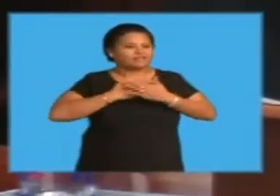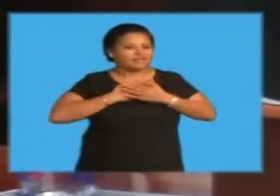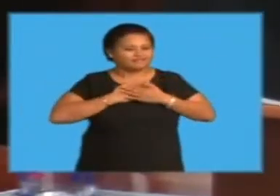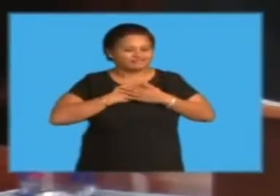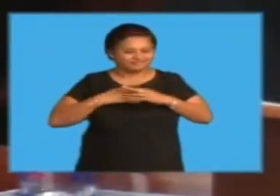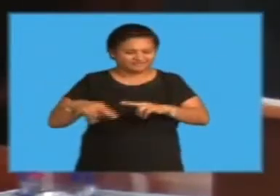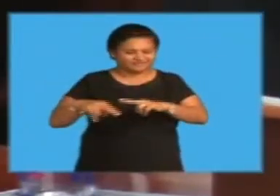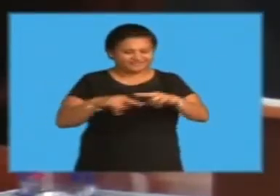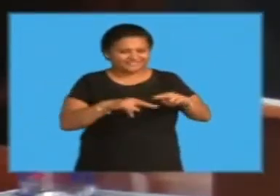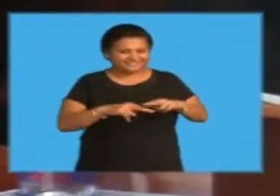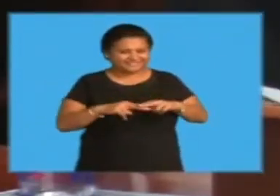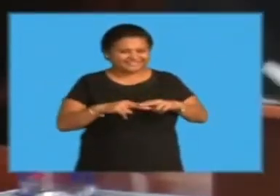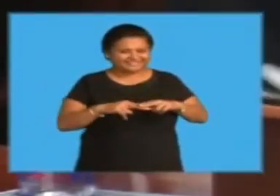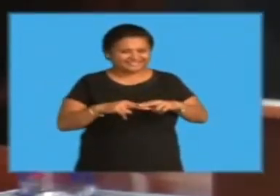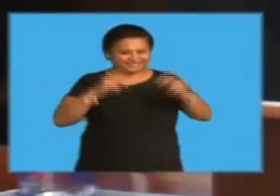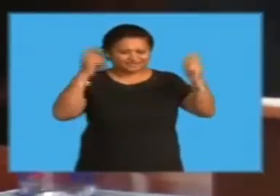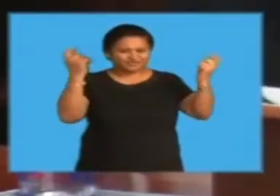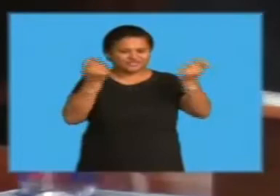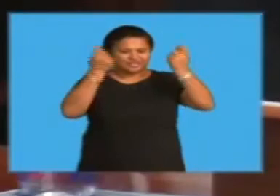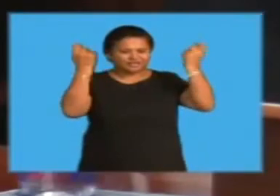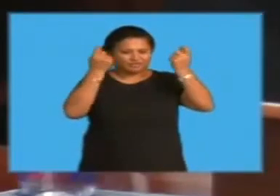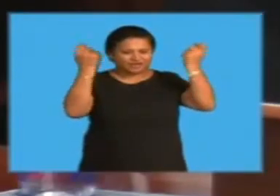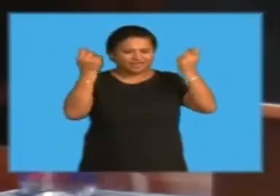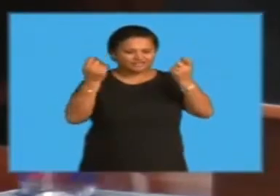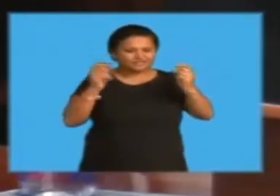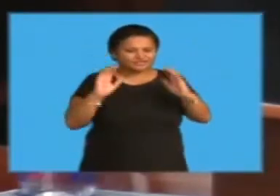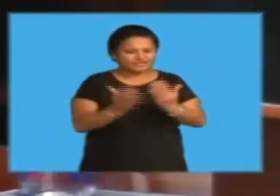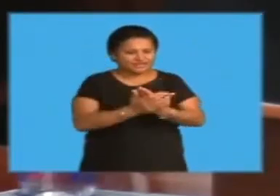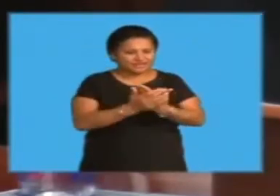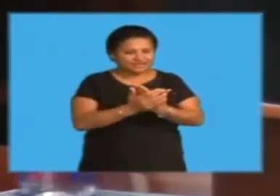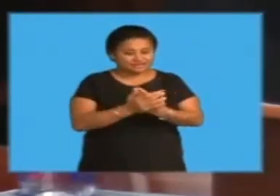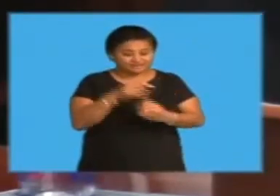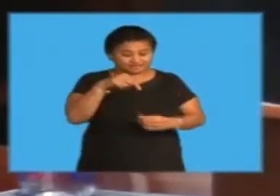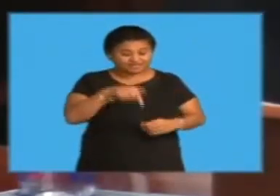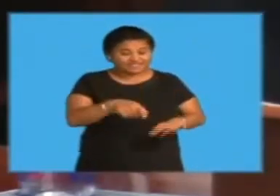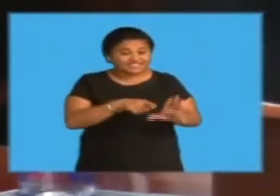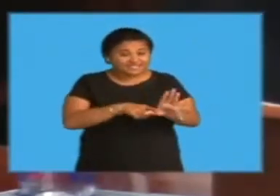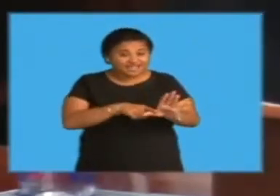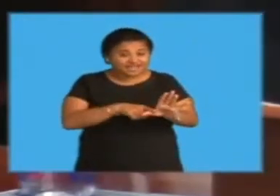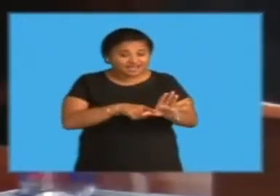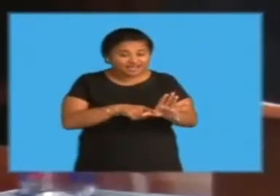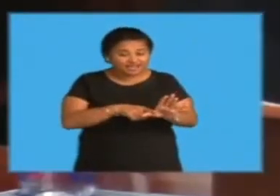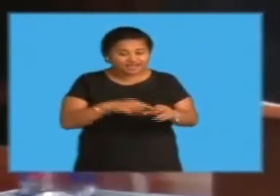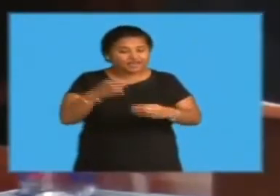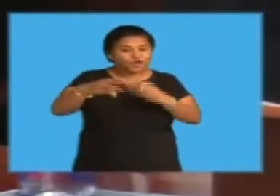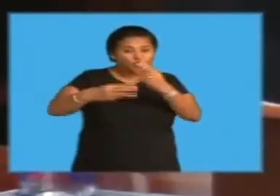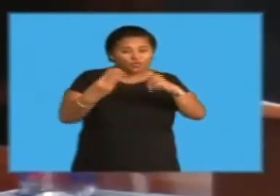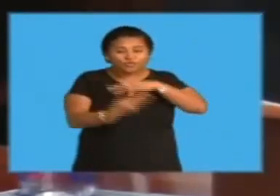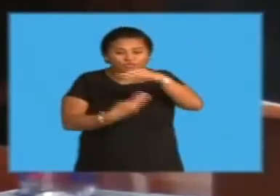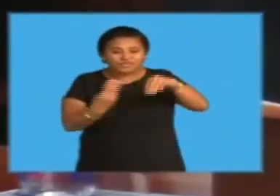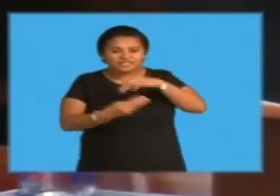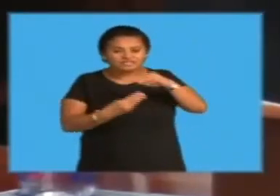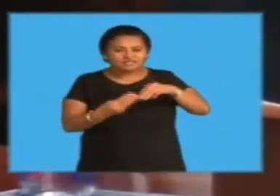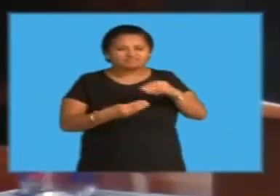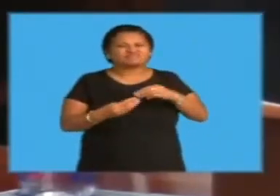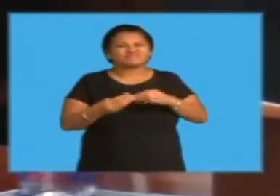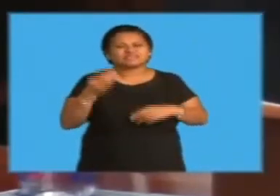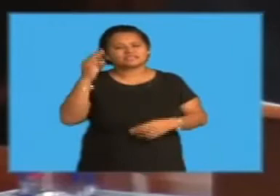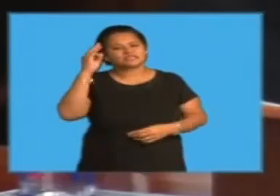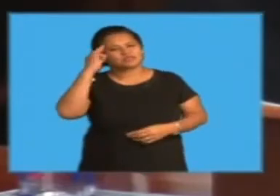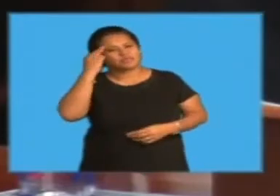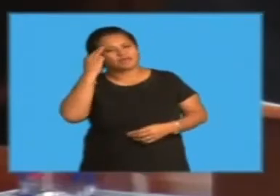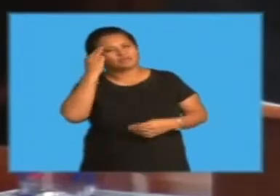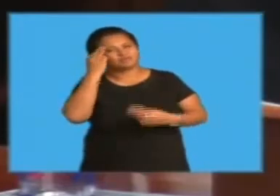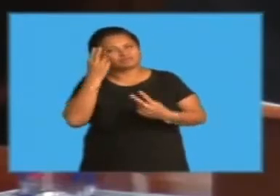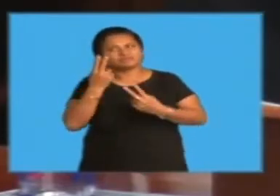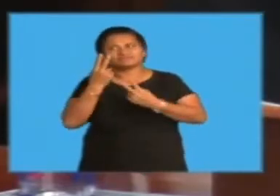This year, Winston is a strong memory as we have worked to rebuild. Rebuilding will take time because government is